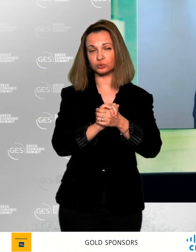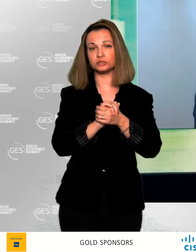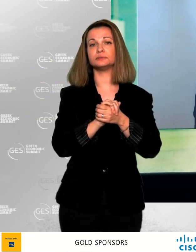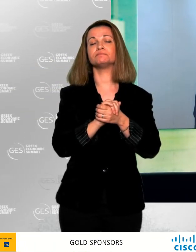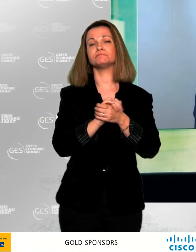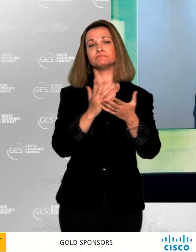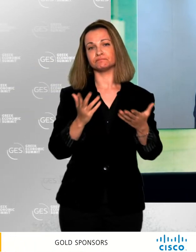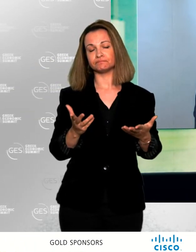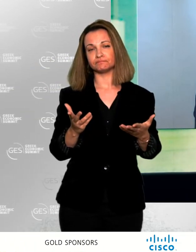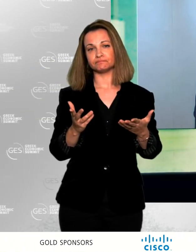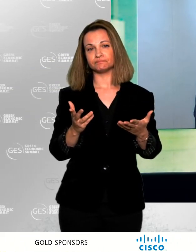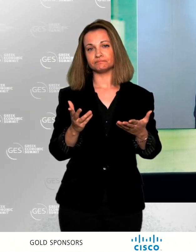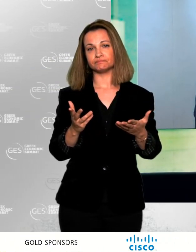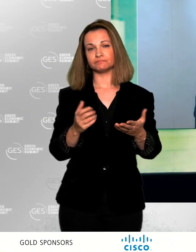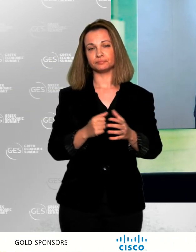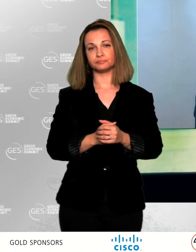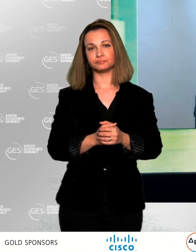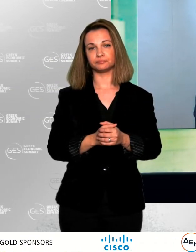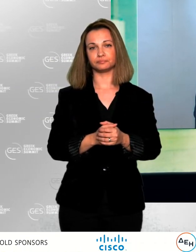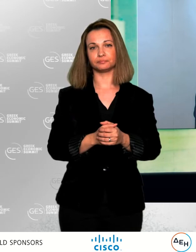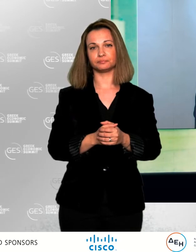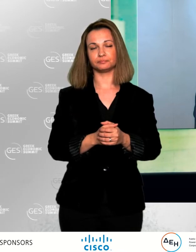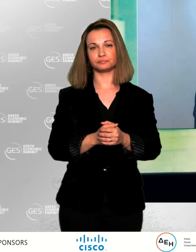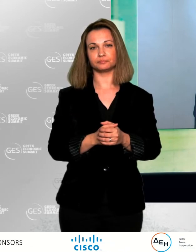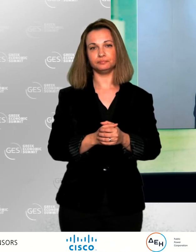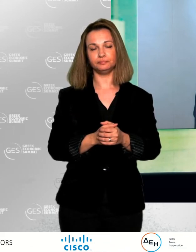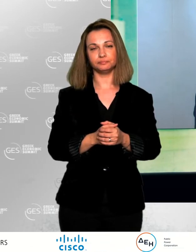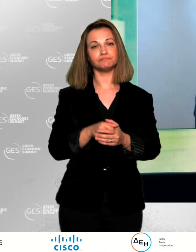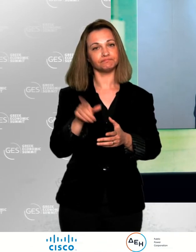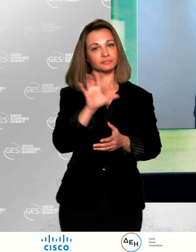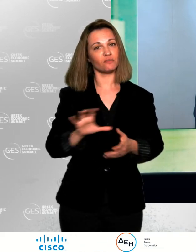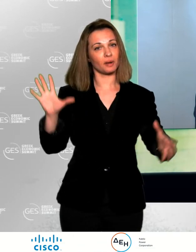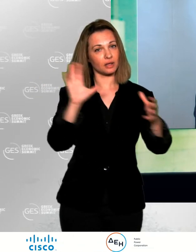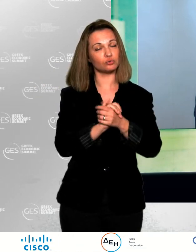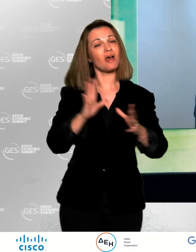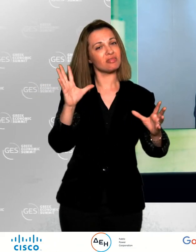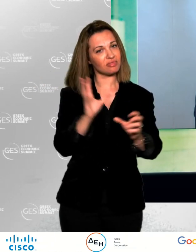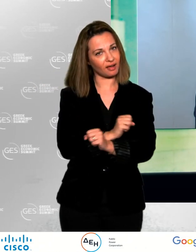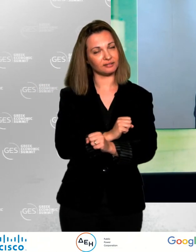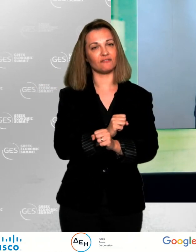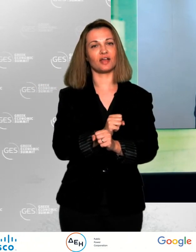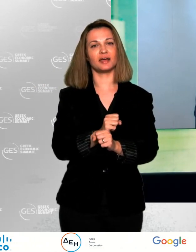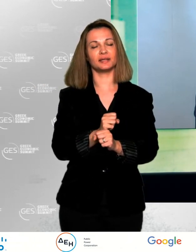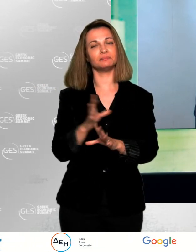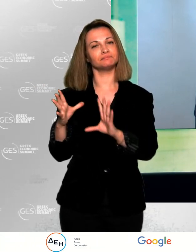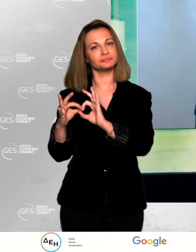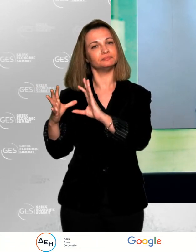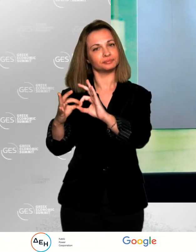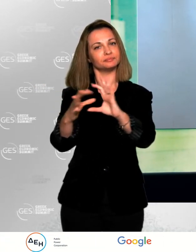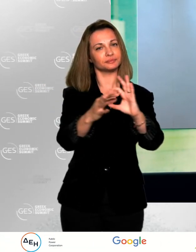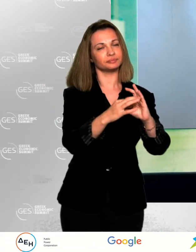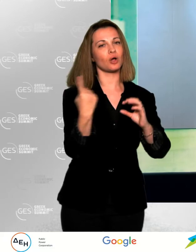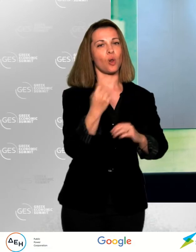reputation and manages to actually find common ground. I wish we had more time. It's